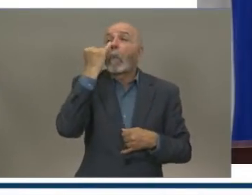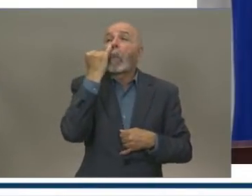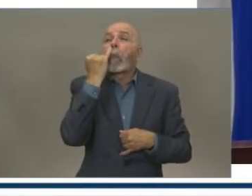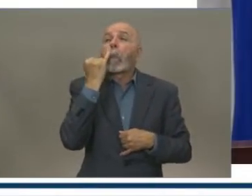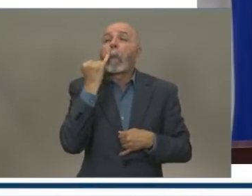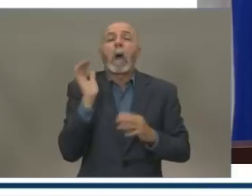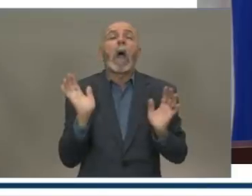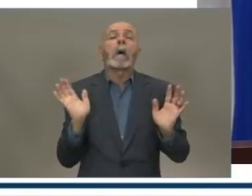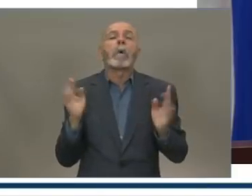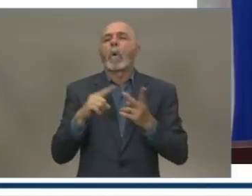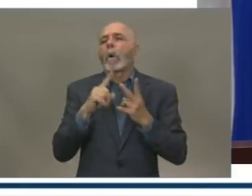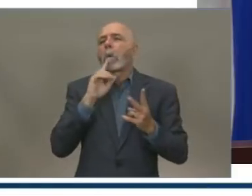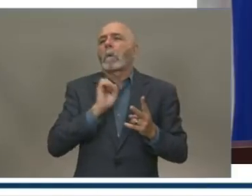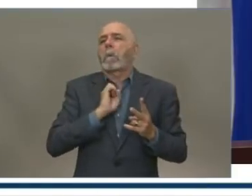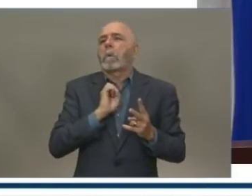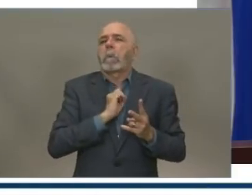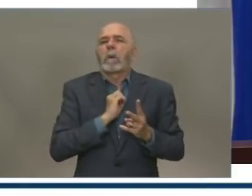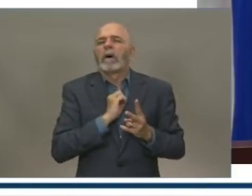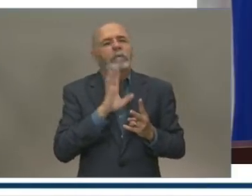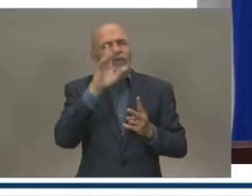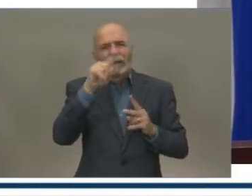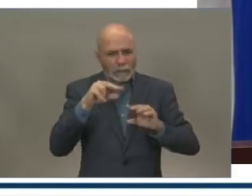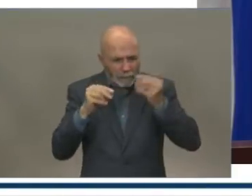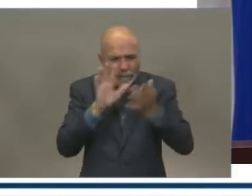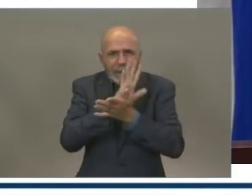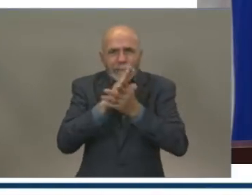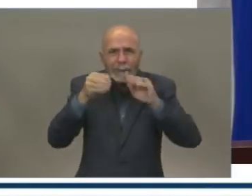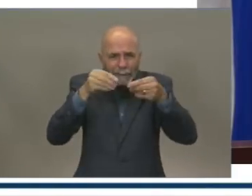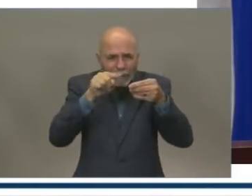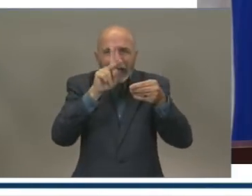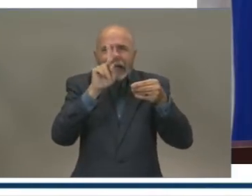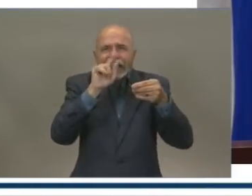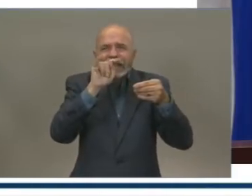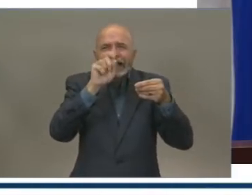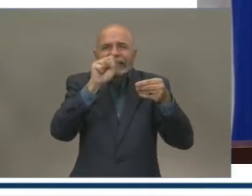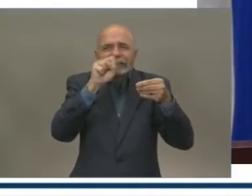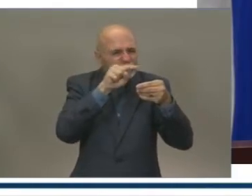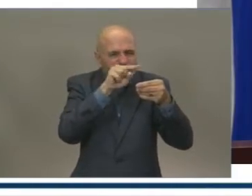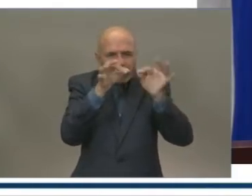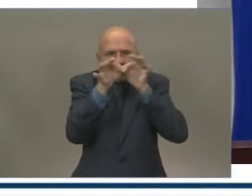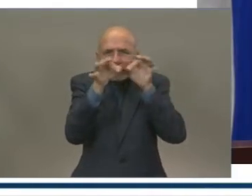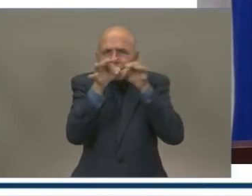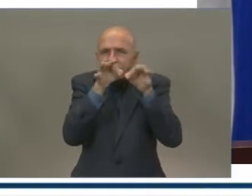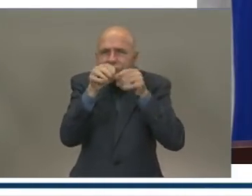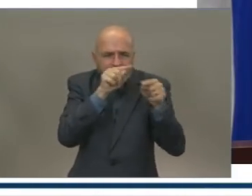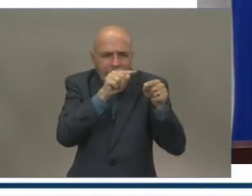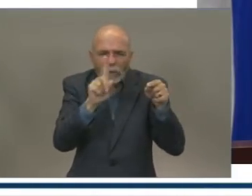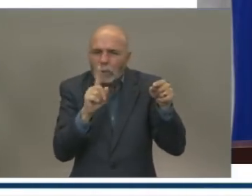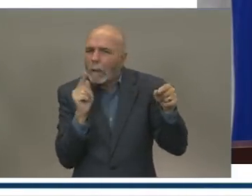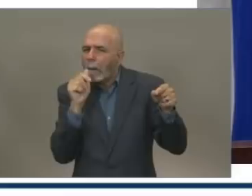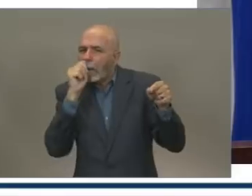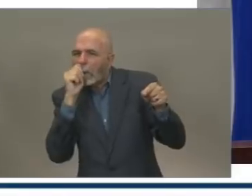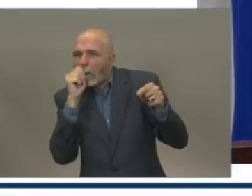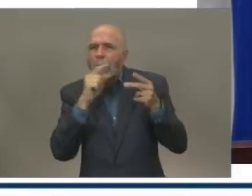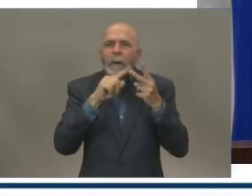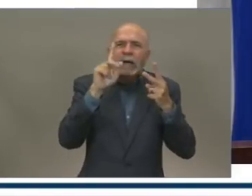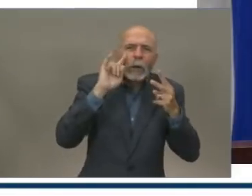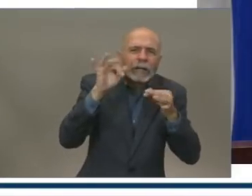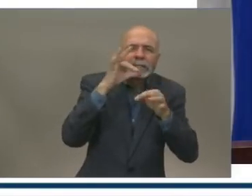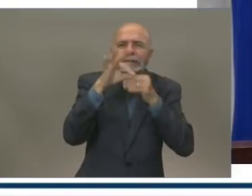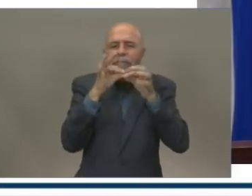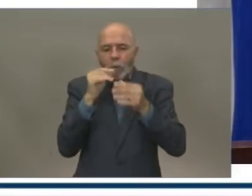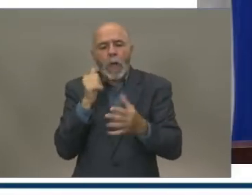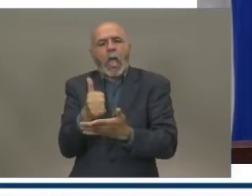the instructions in the kit and use the take-home rapid test. This is one way that we can all help keep COVID out of